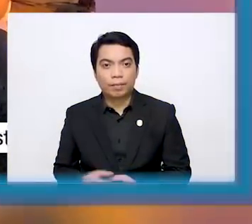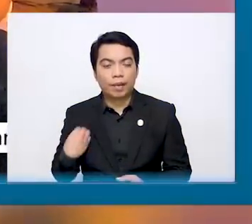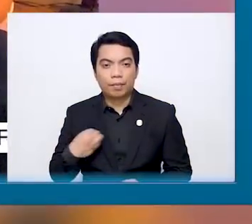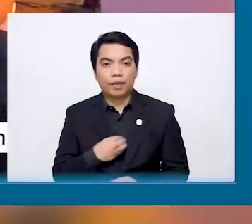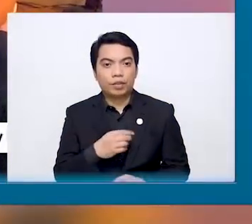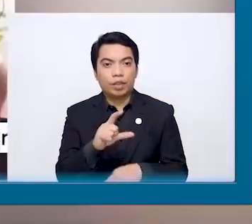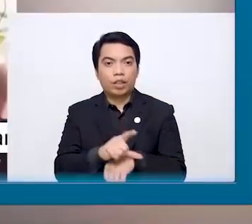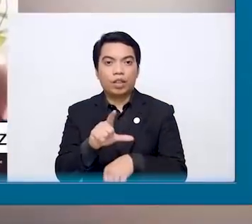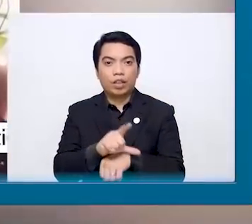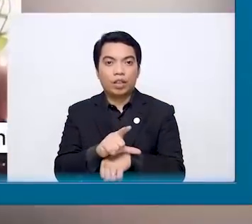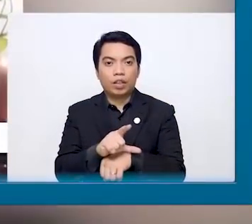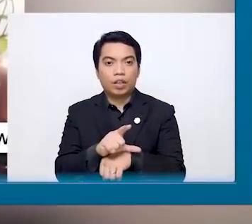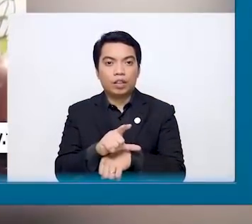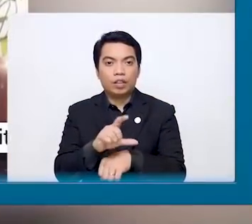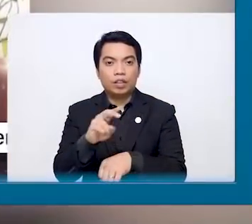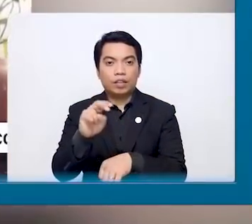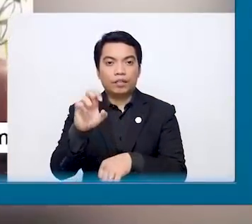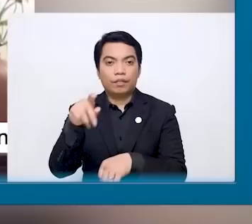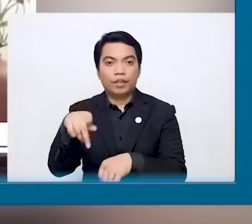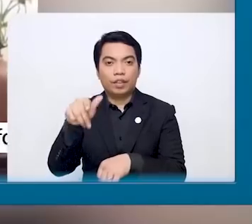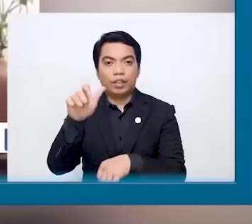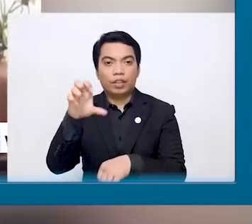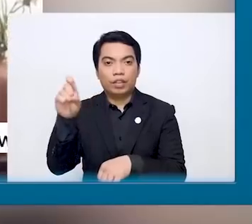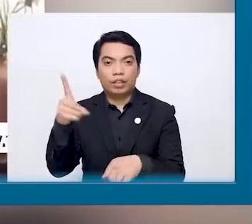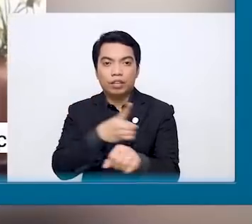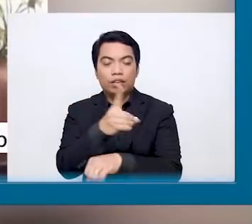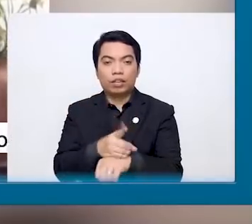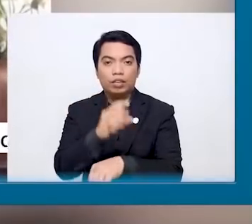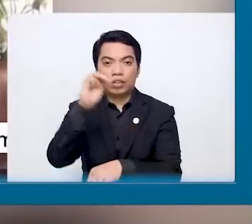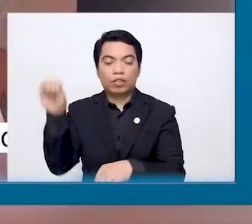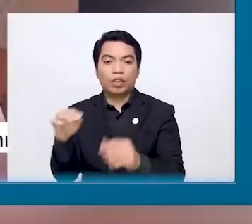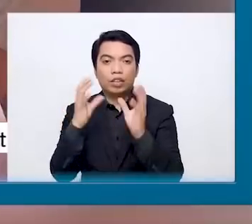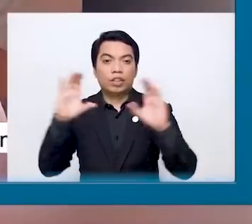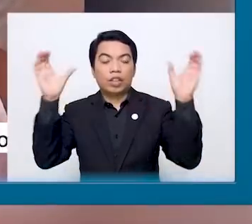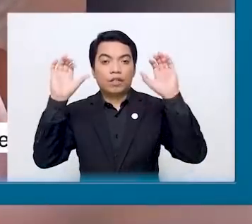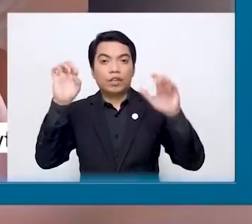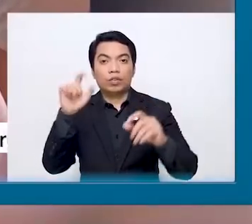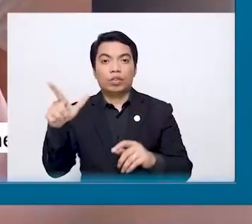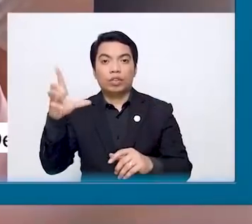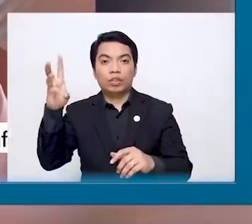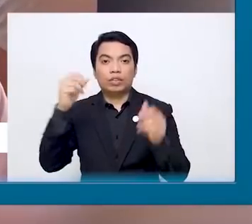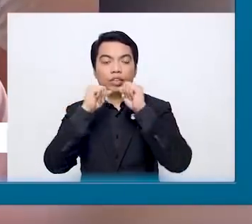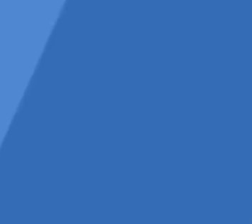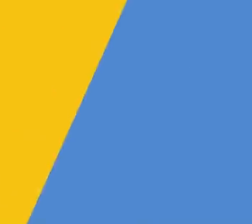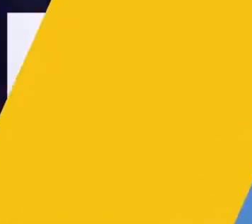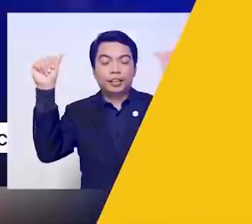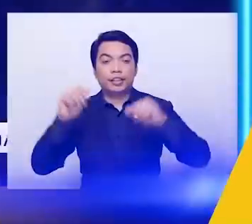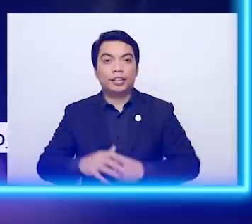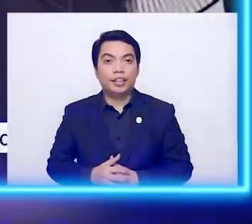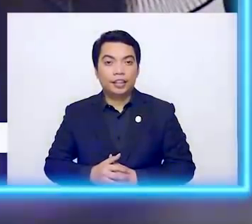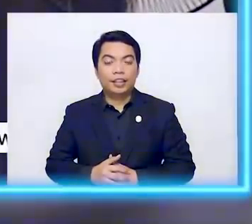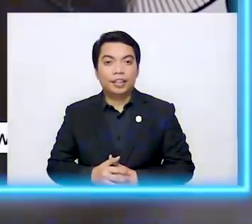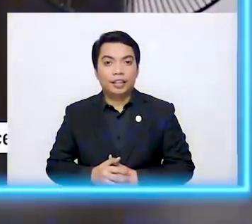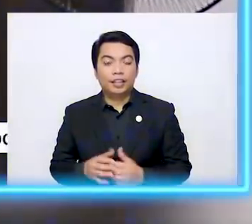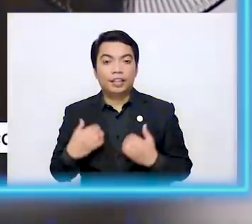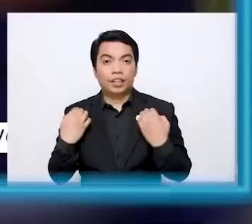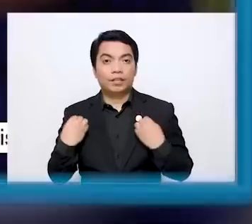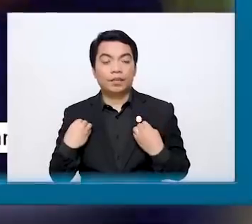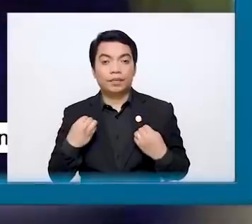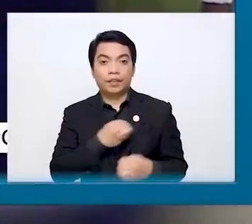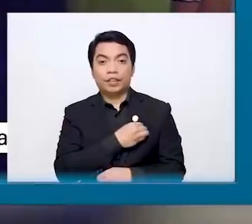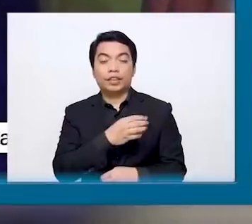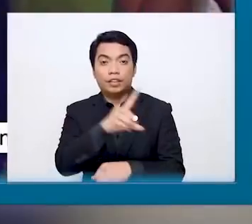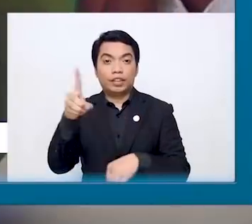Brethren in the local congregation of the PN District of Ottawa celebrate their 26th anniversary. Young brethren